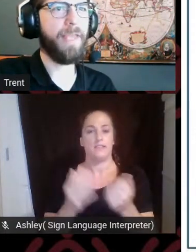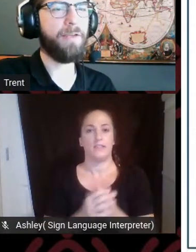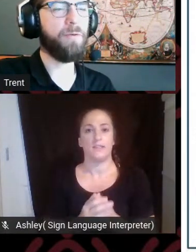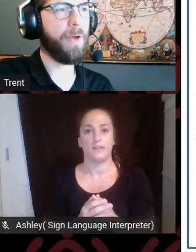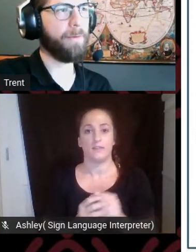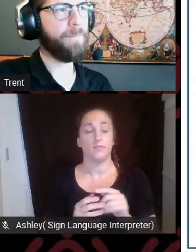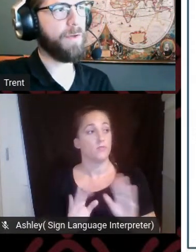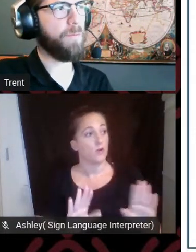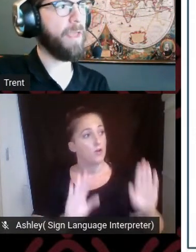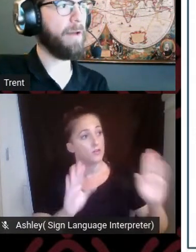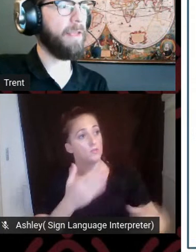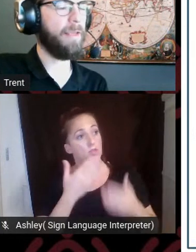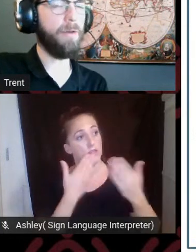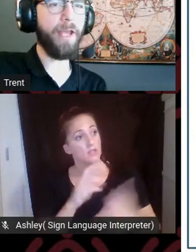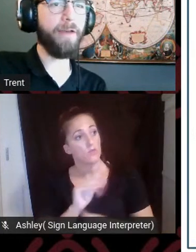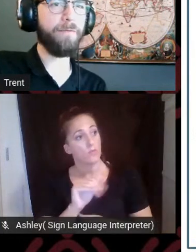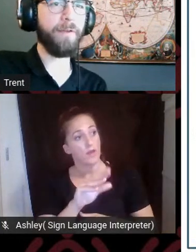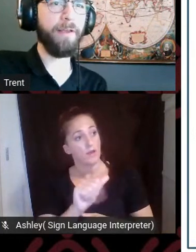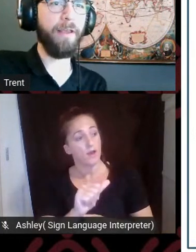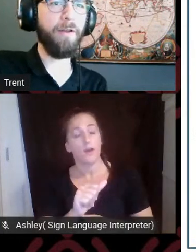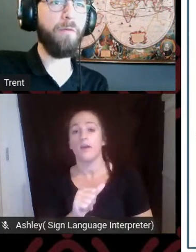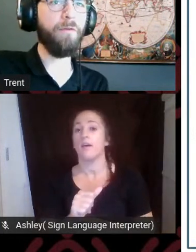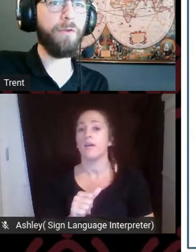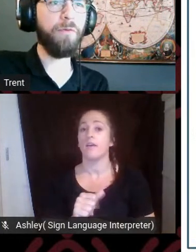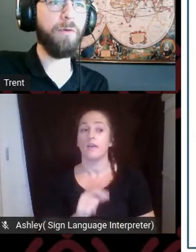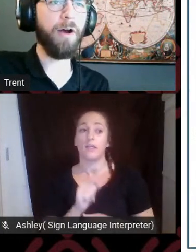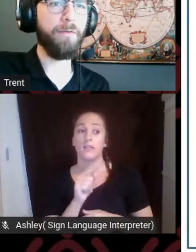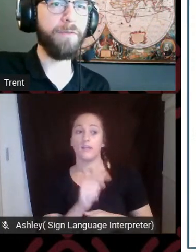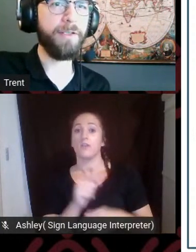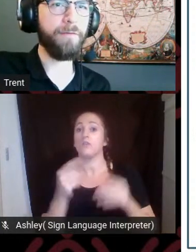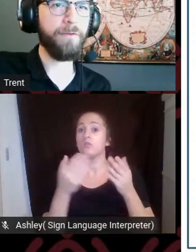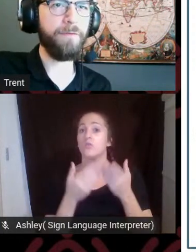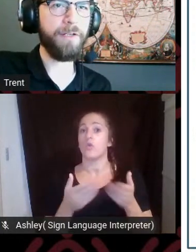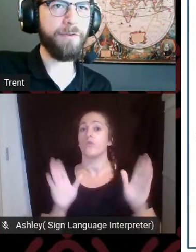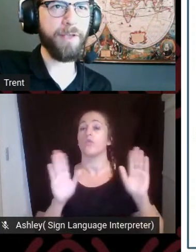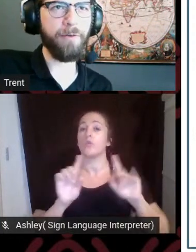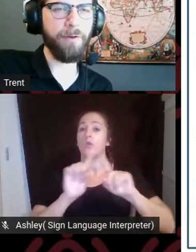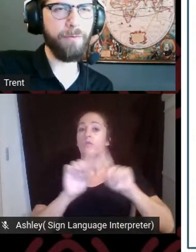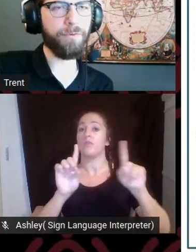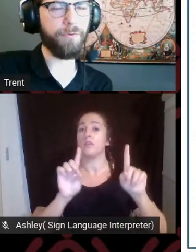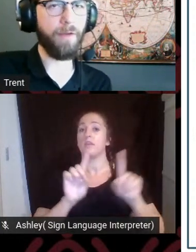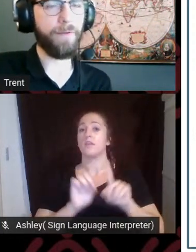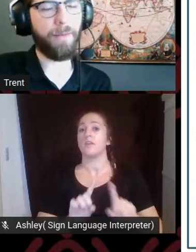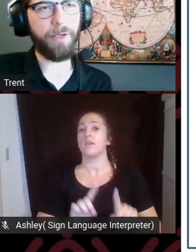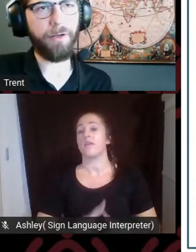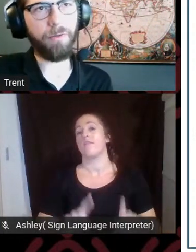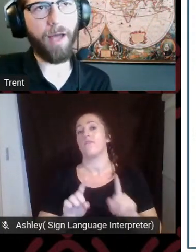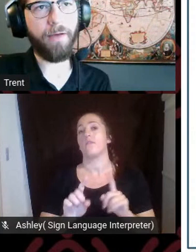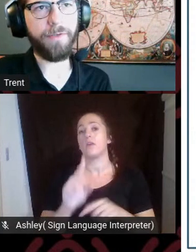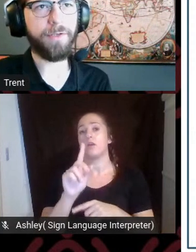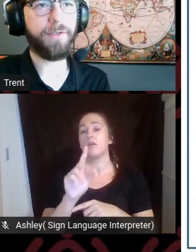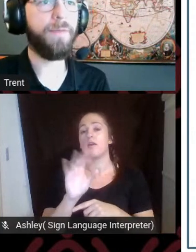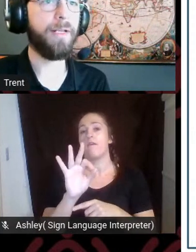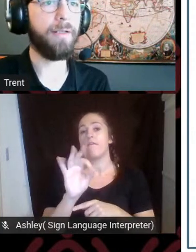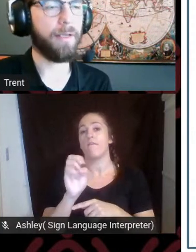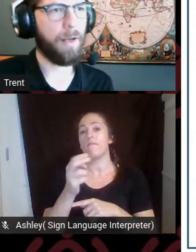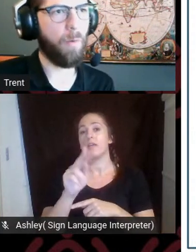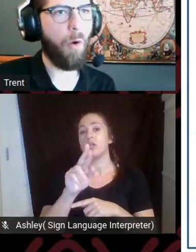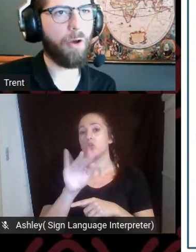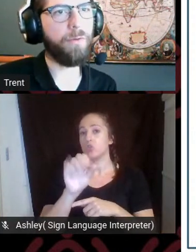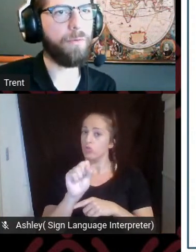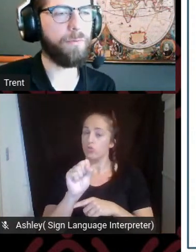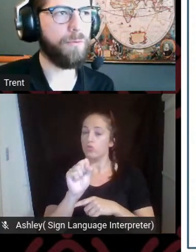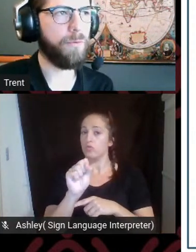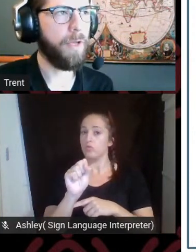Awesome. Thank you, Rebecca. So here we have an overview of the different features that are in Google Drive. And I'm going to go live in just a minute and